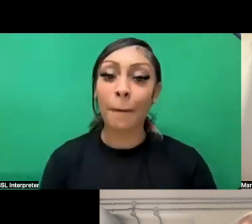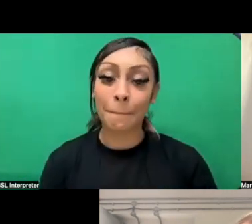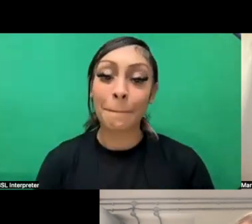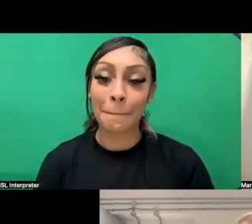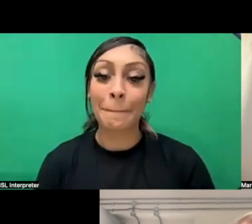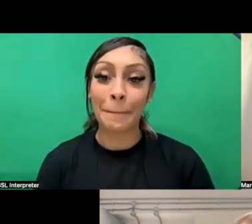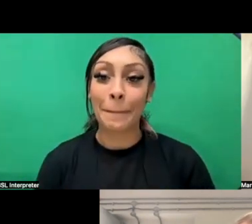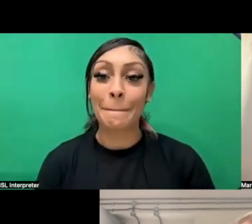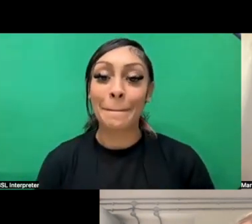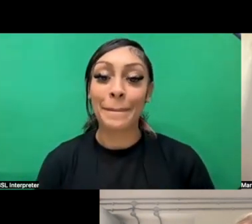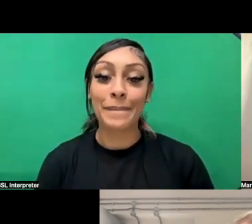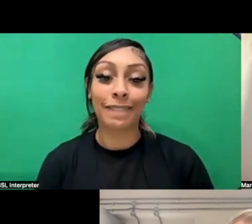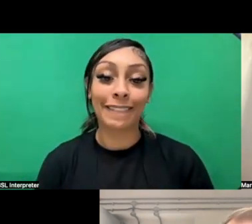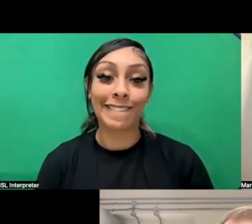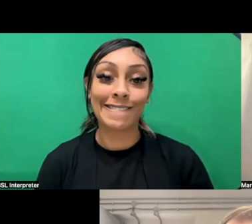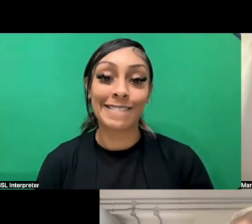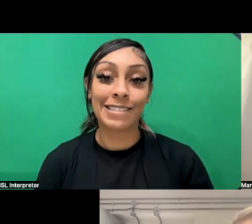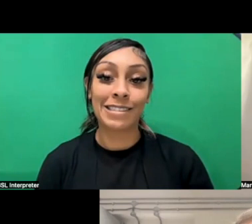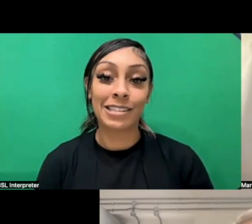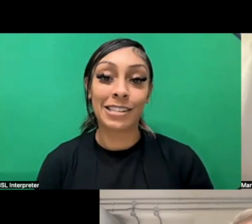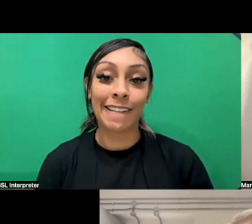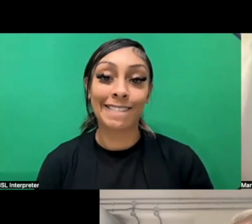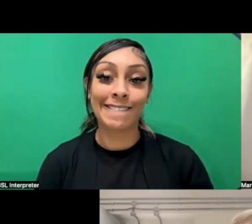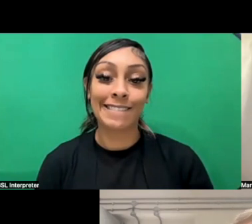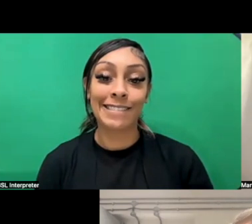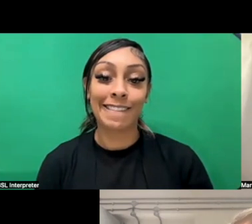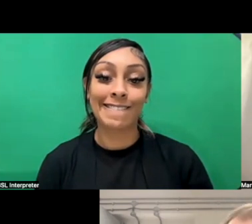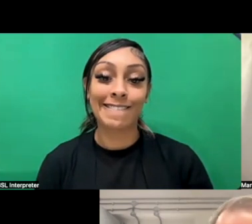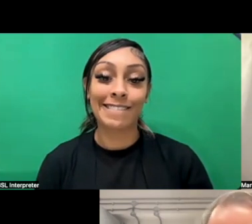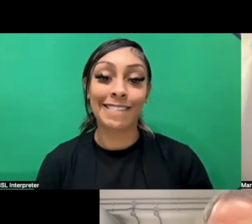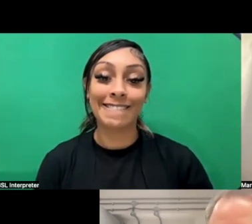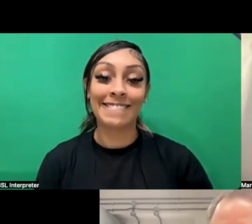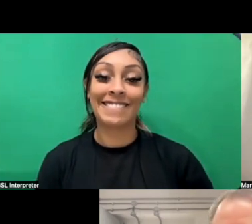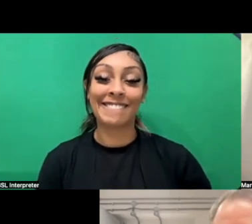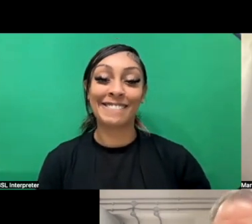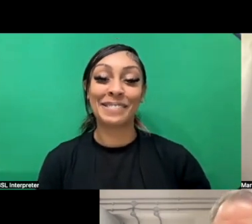it's somewhere I'll dig that out for you, John, if you want to ask a question.